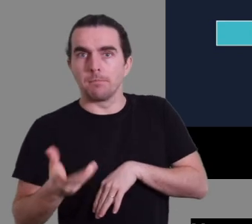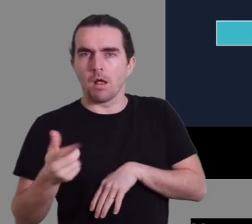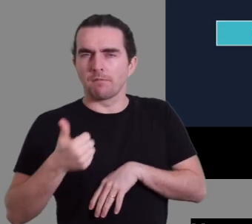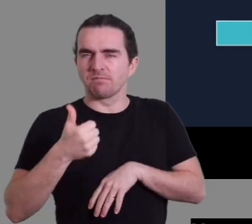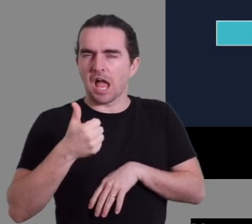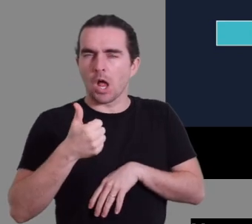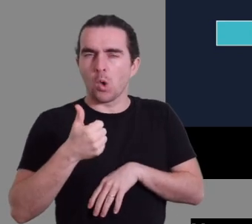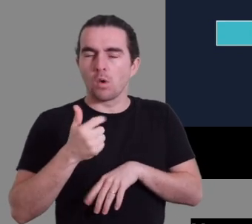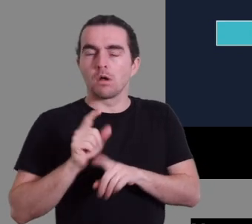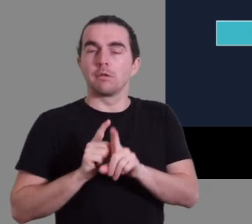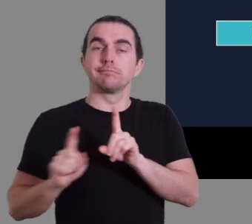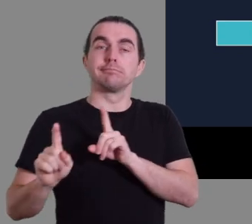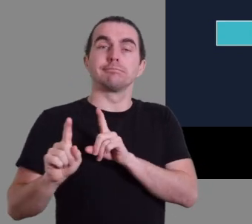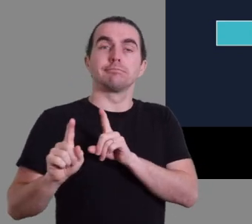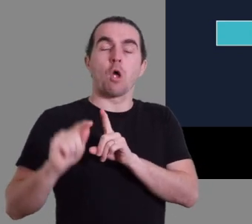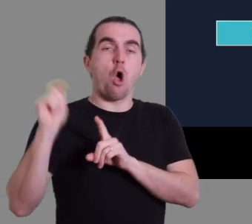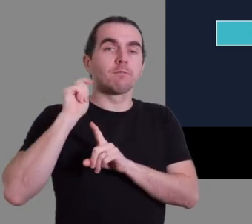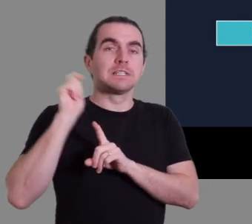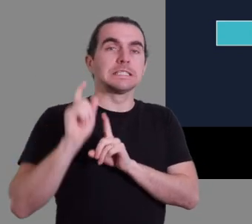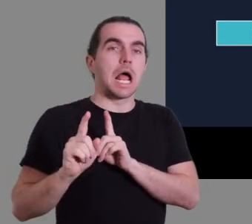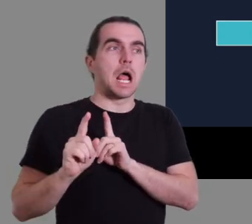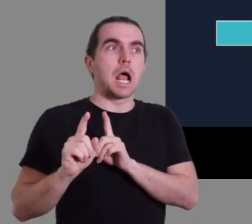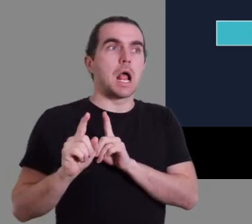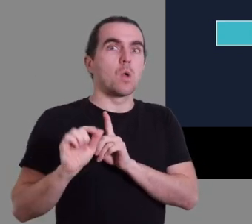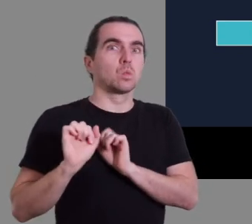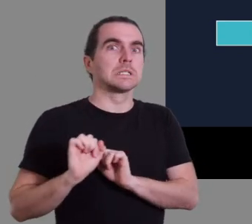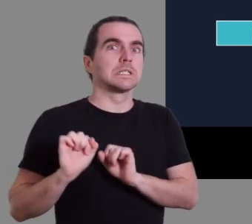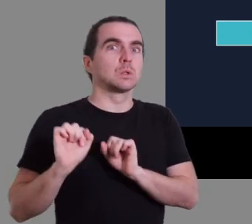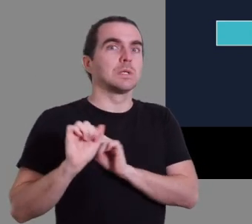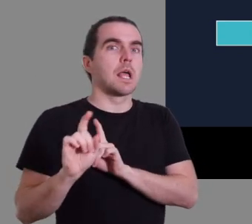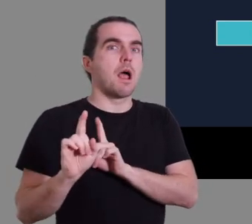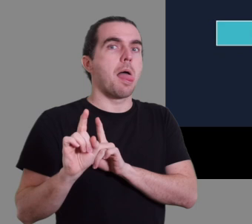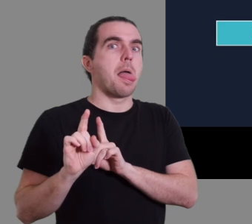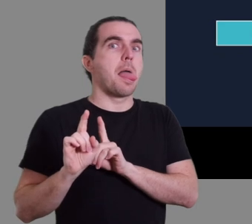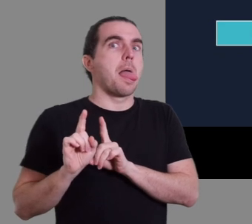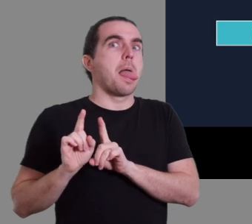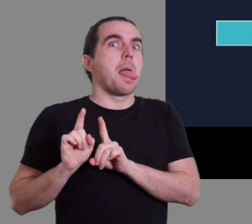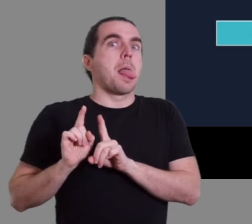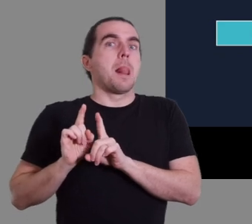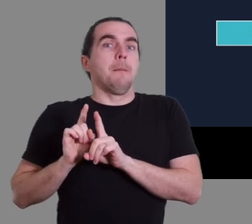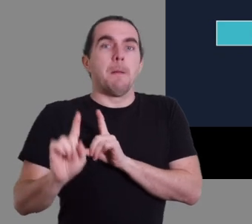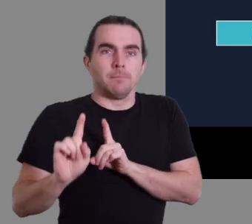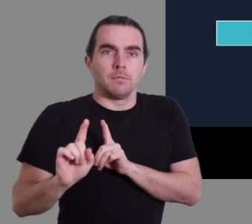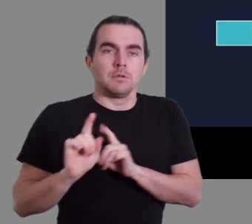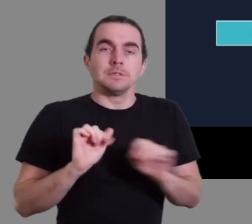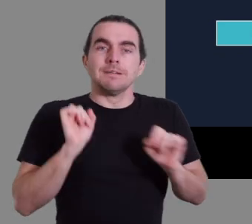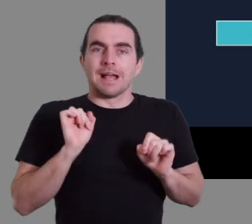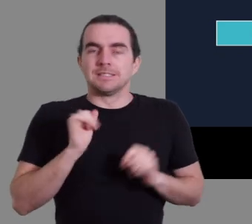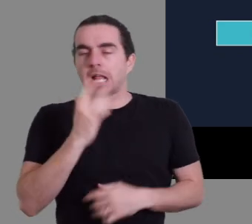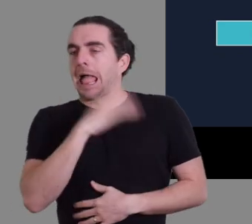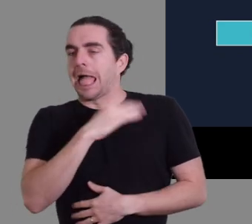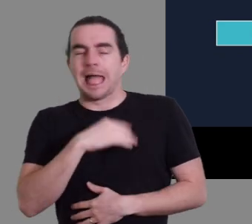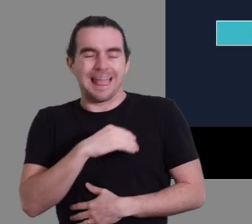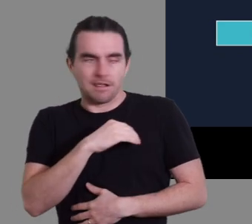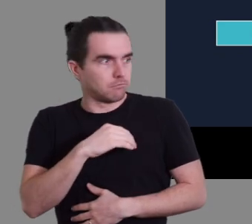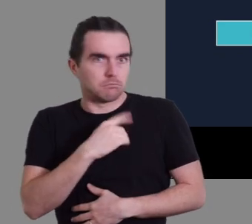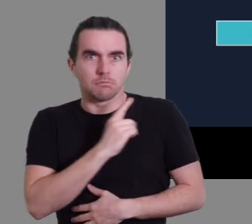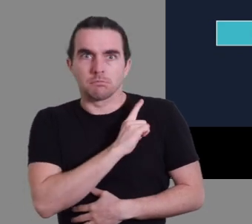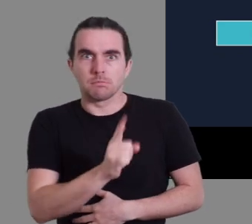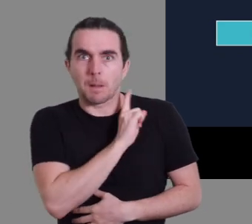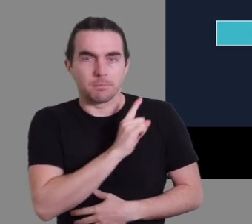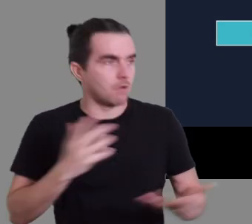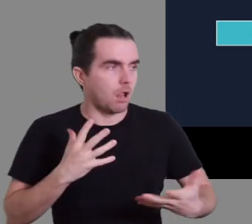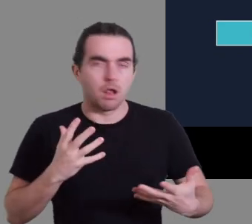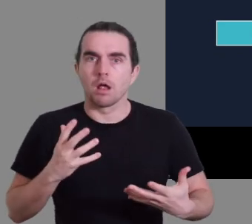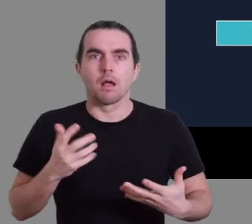deception, at standing offside, hiding really, and then just dropping back onside, level with the defender and going. Now, if Fletcher